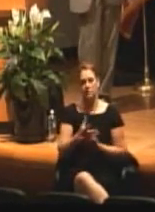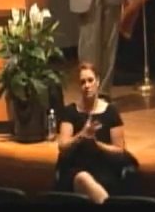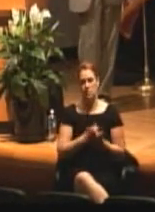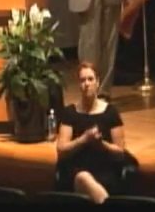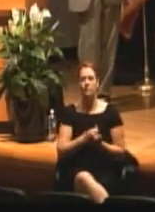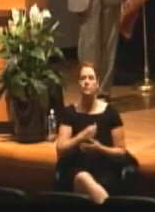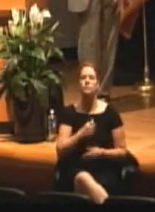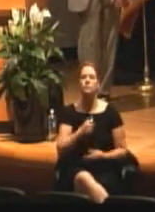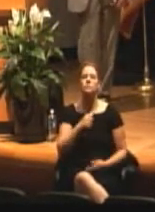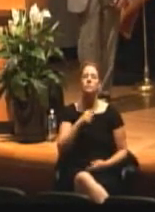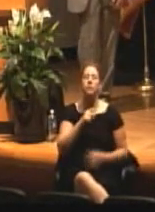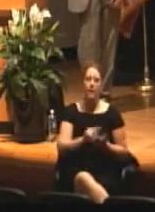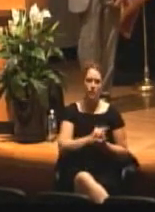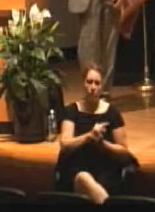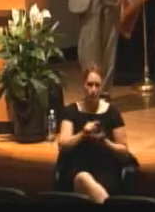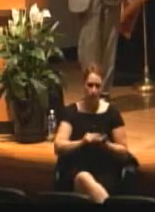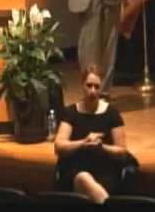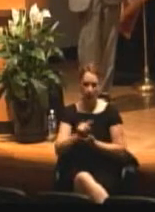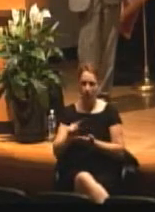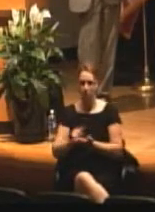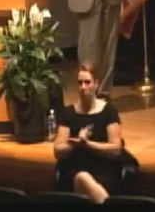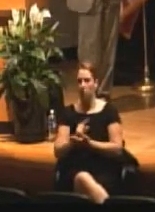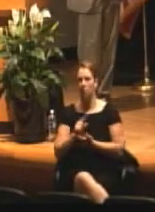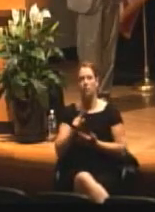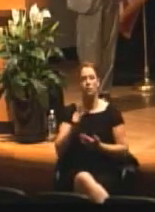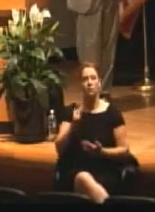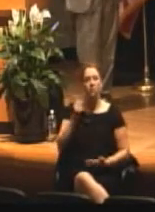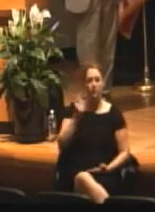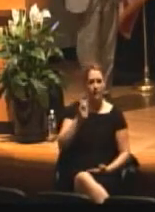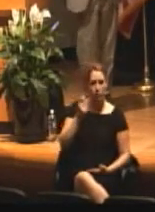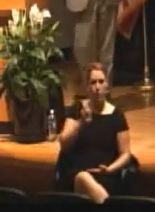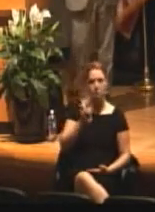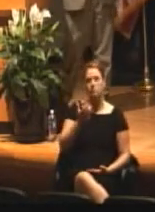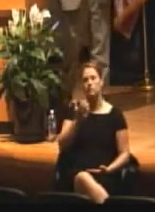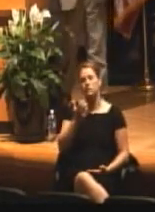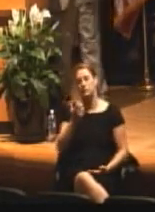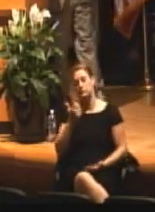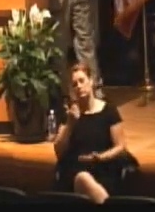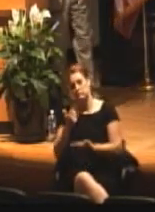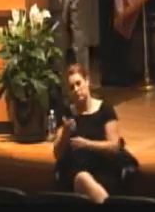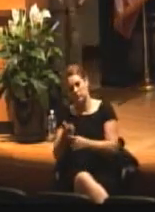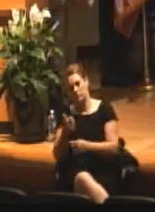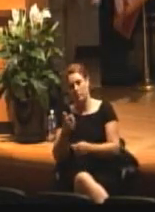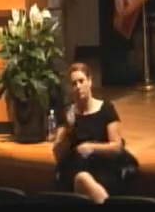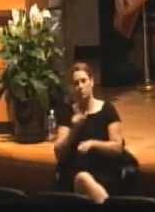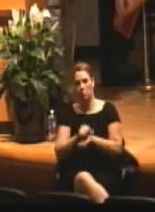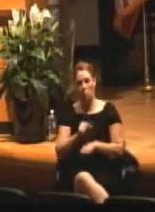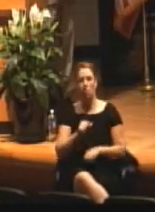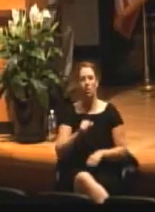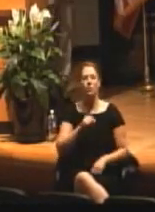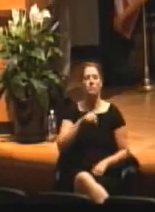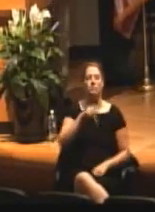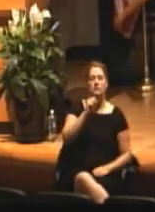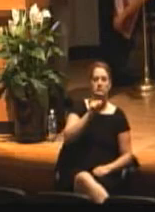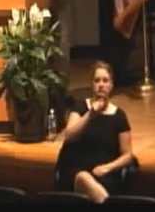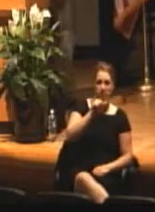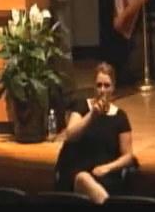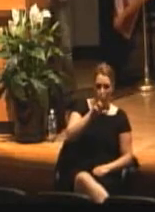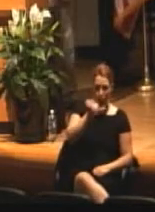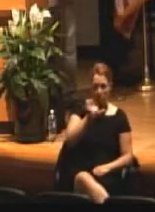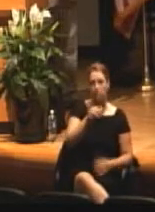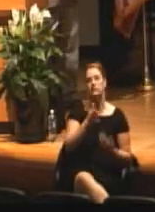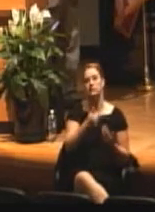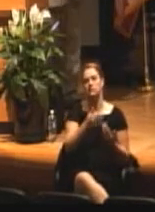self-employed. I'm not sure how everybody's paid, but you know, W-2 income, salary income, it's pretty easy. You get